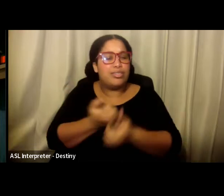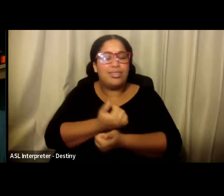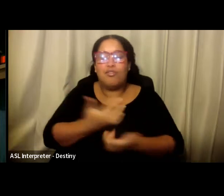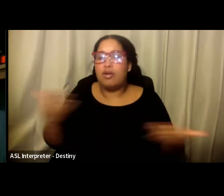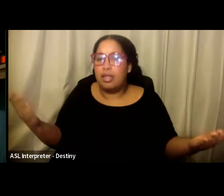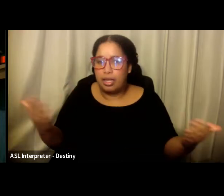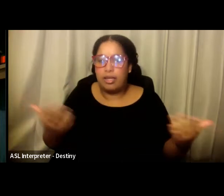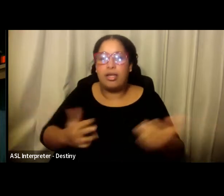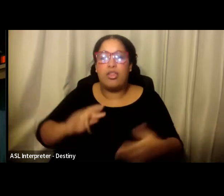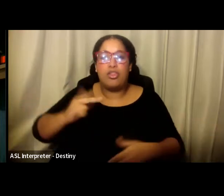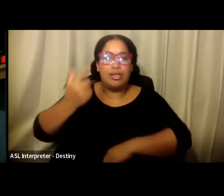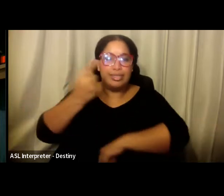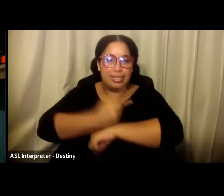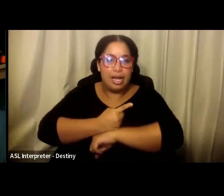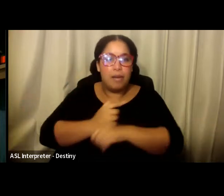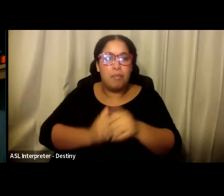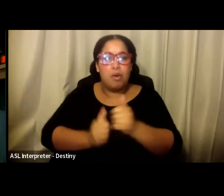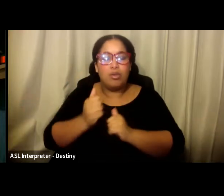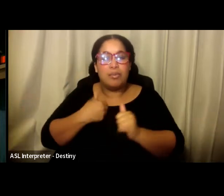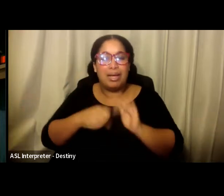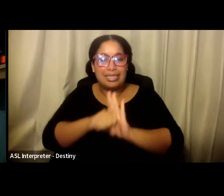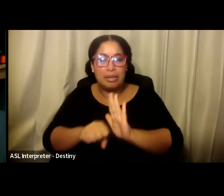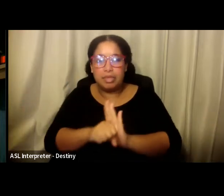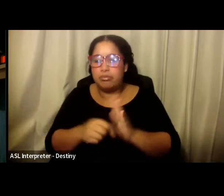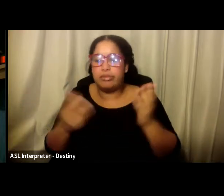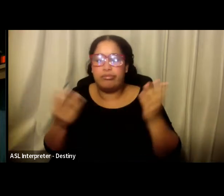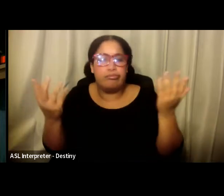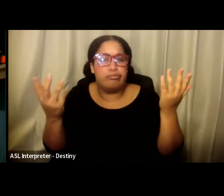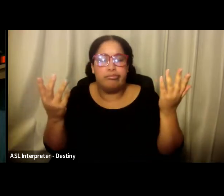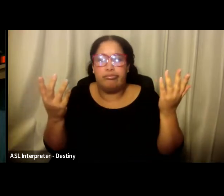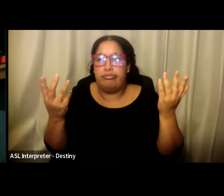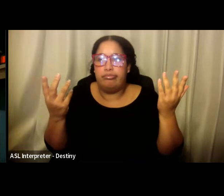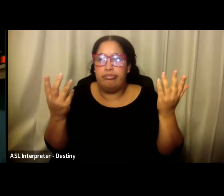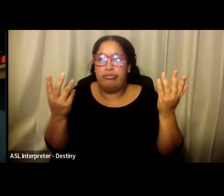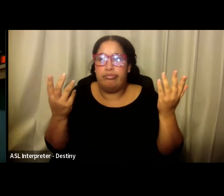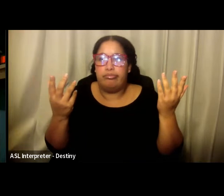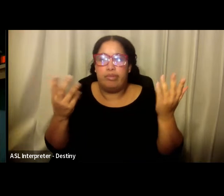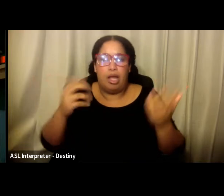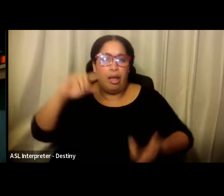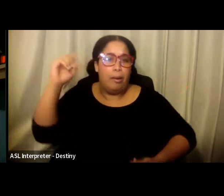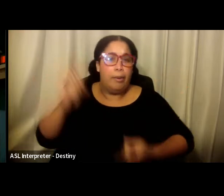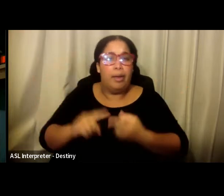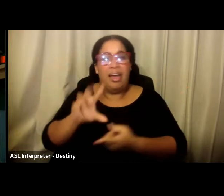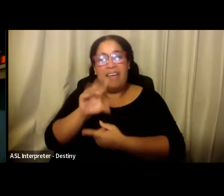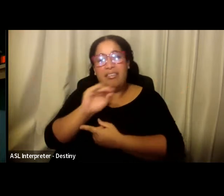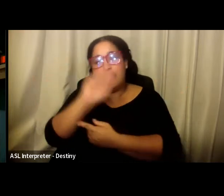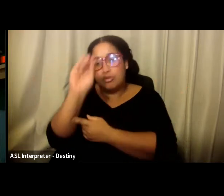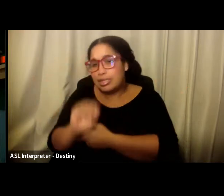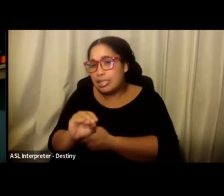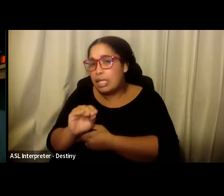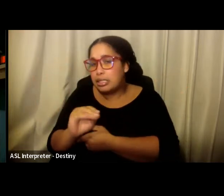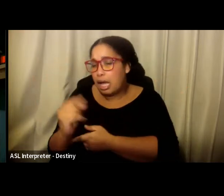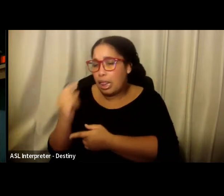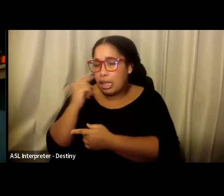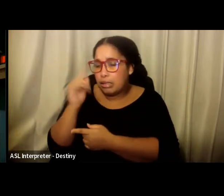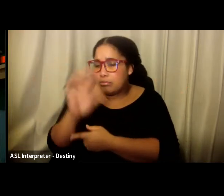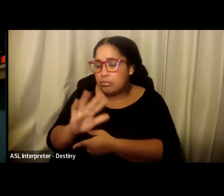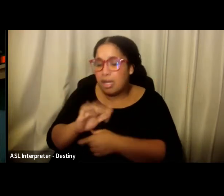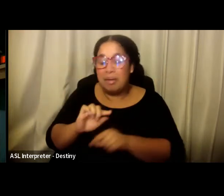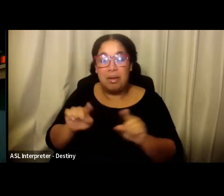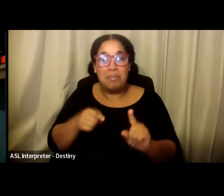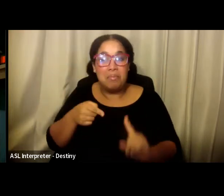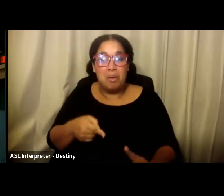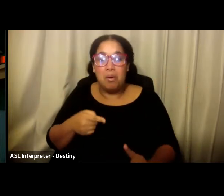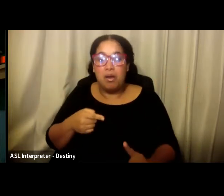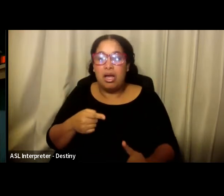the third day, most of my symptoms were probably, I don't know, just reduced on like 50%, I think, but still I had